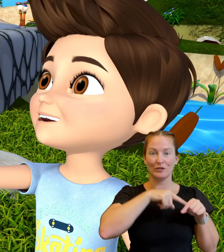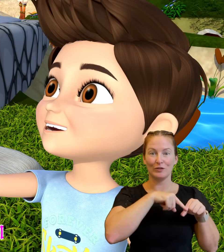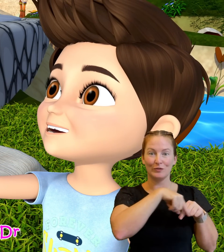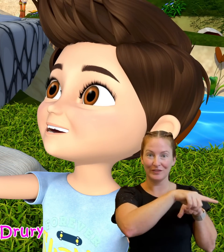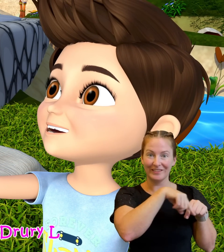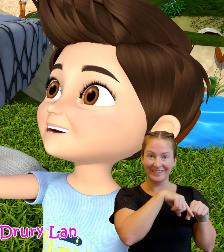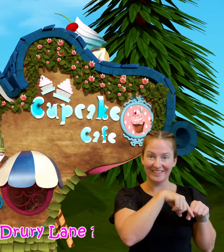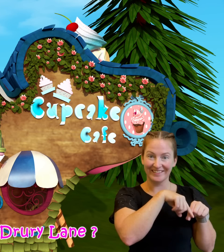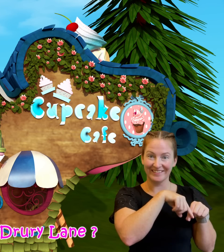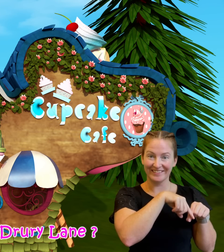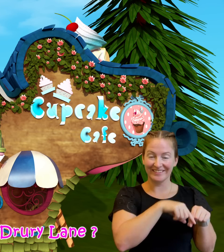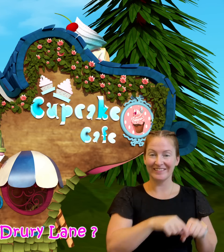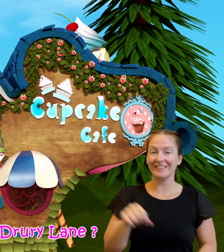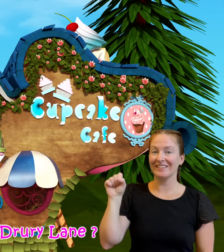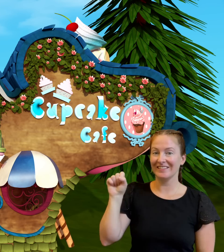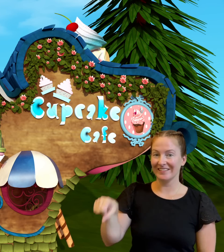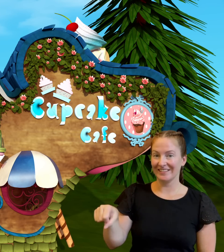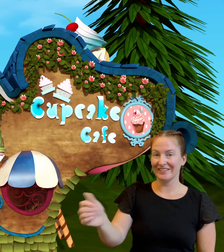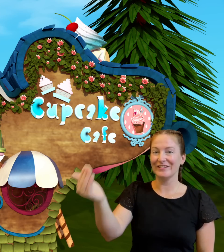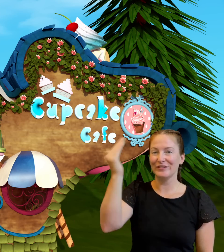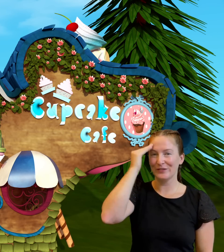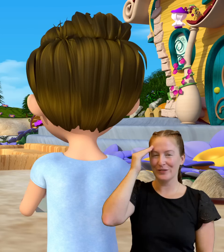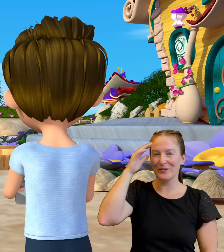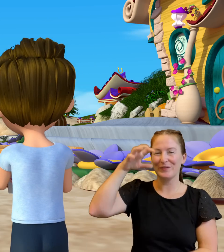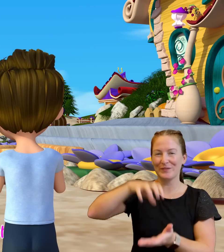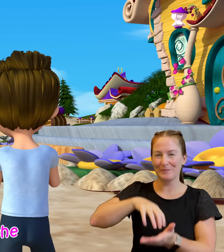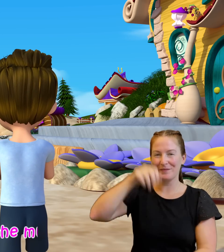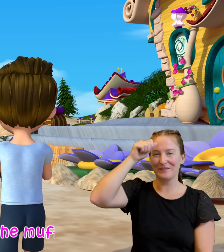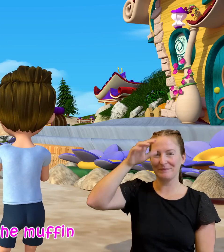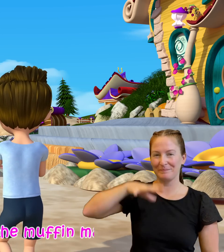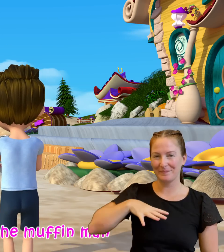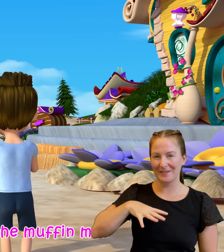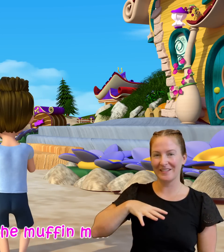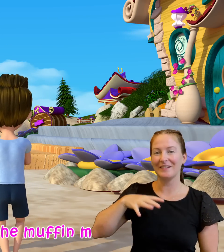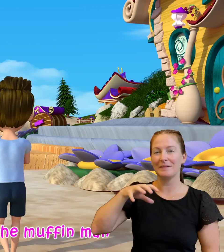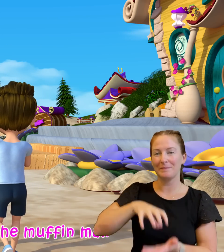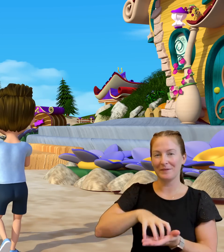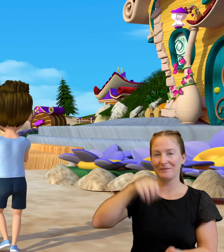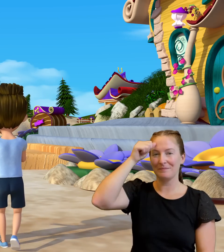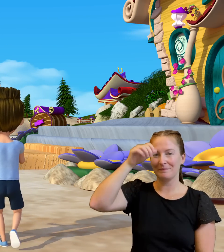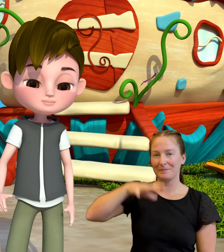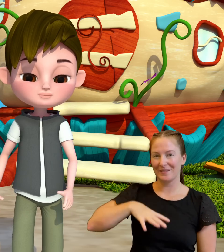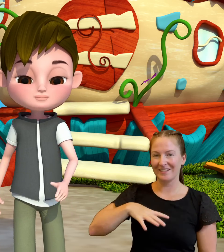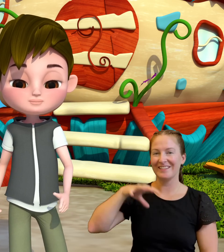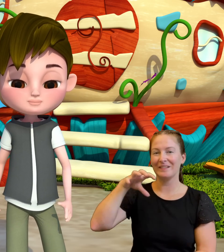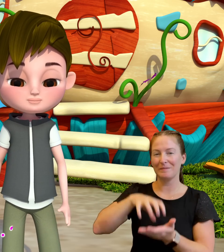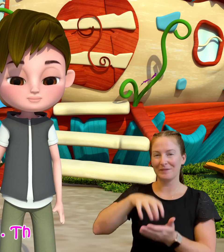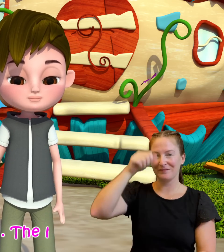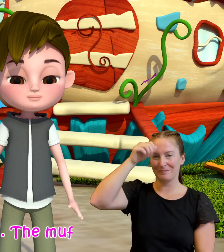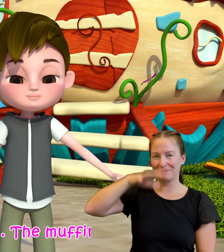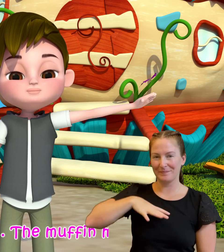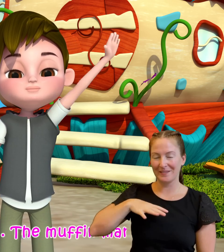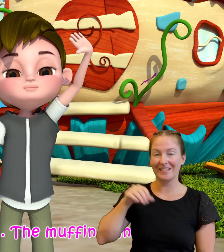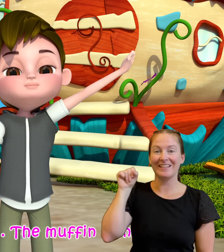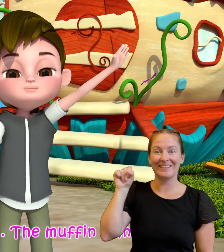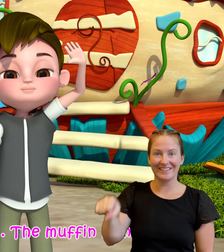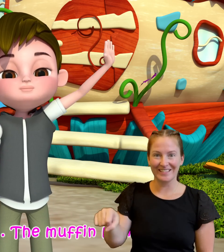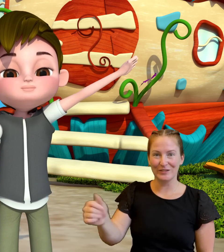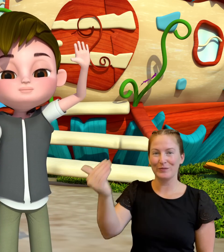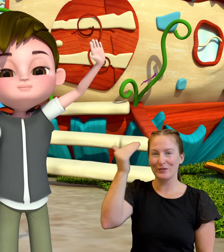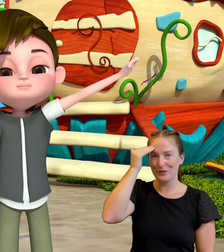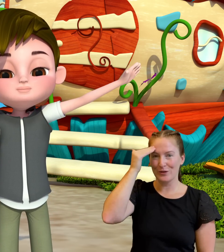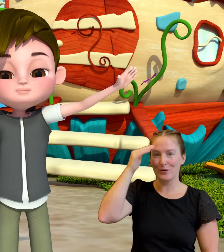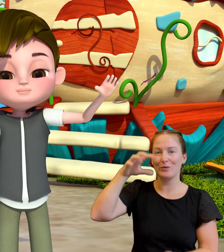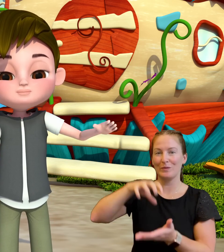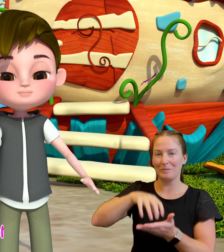lives on Drury Lane? Yes, we know the Muffin Man, the Muffin Man, the Muffin Man.